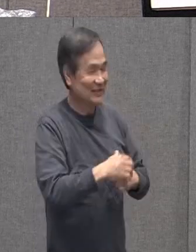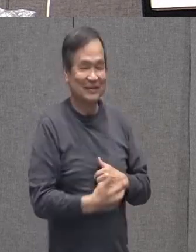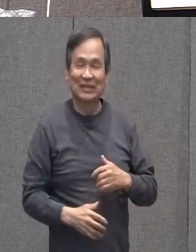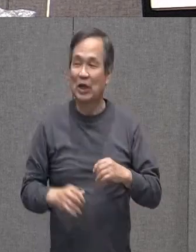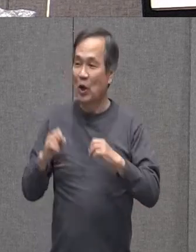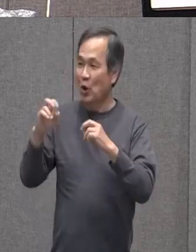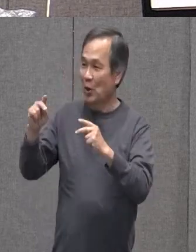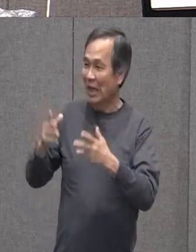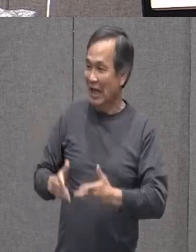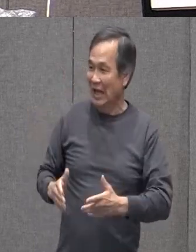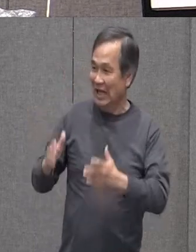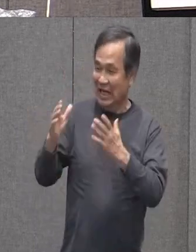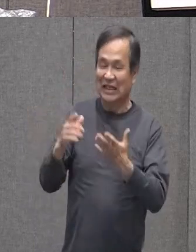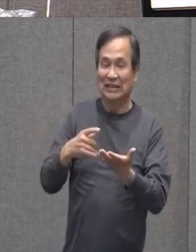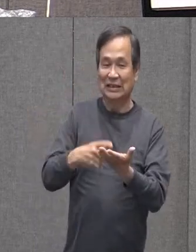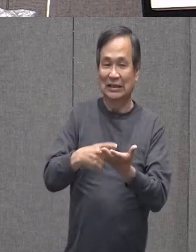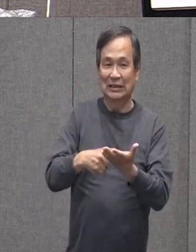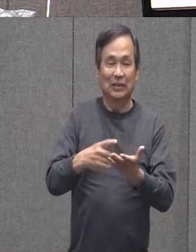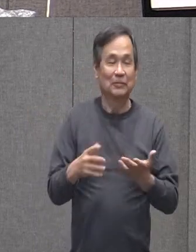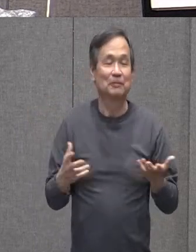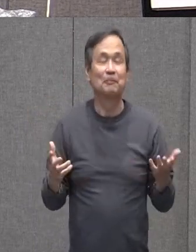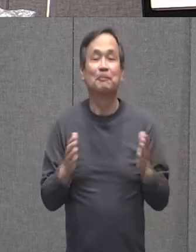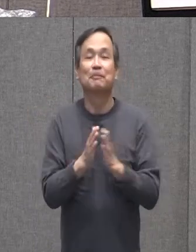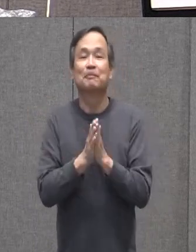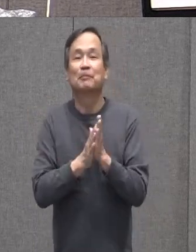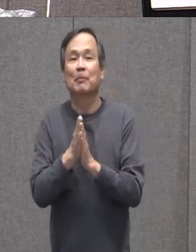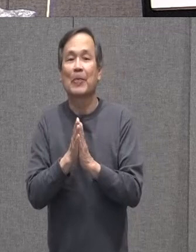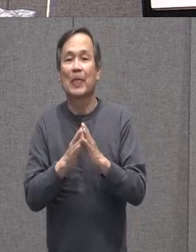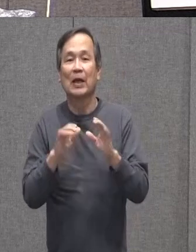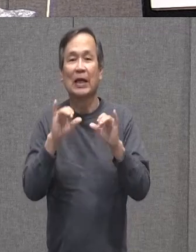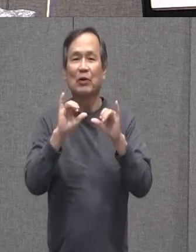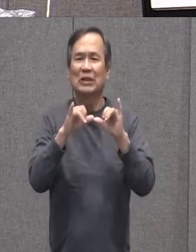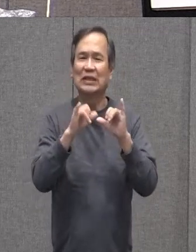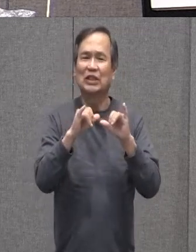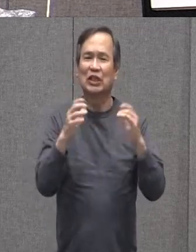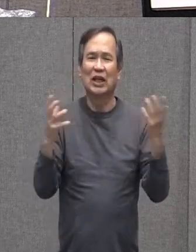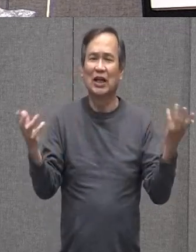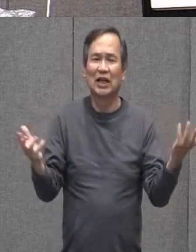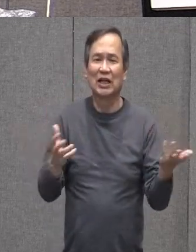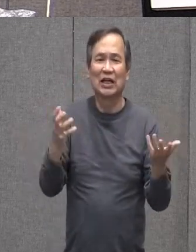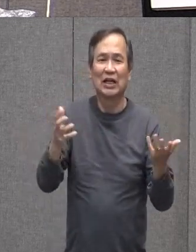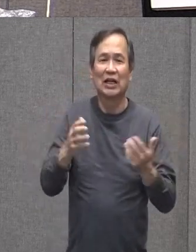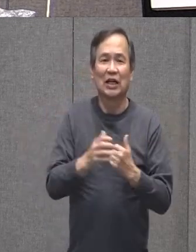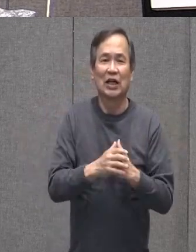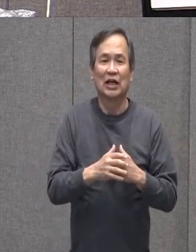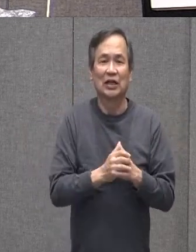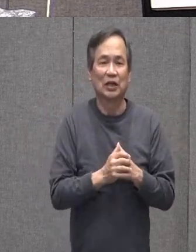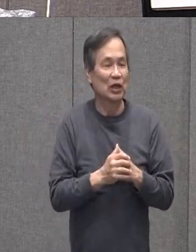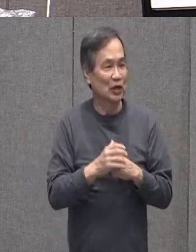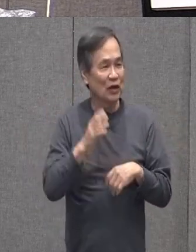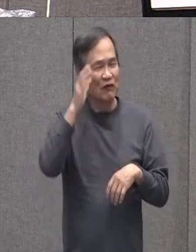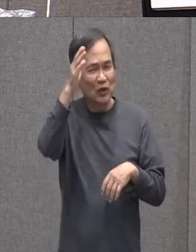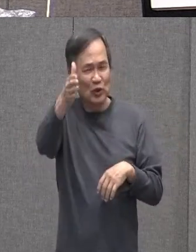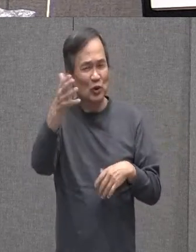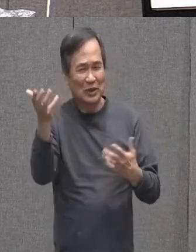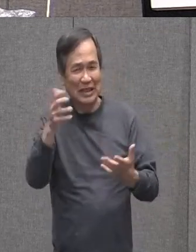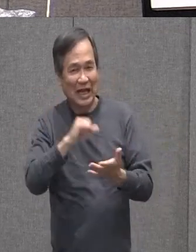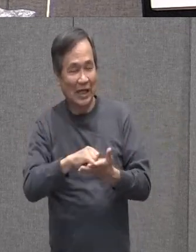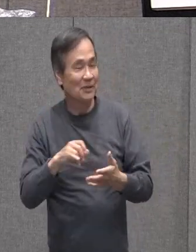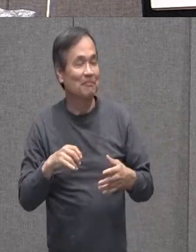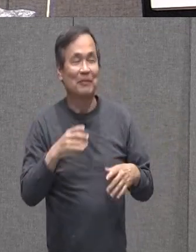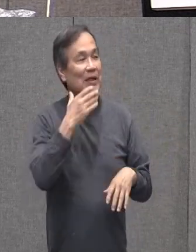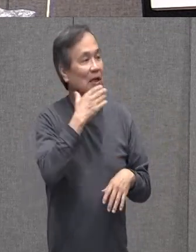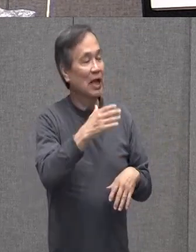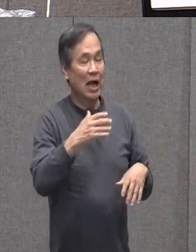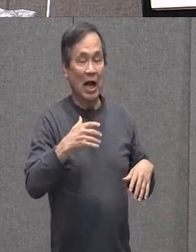So let's go over into, well, what's engineering the future? Thank you for asking. What is that? So I work for